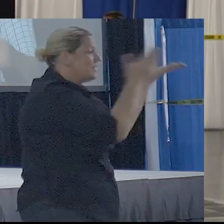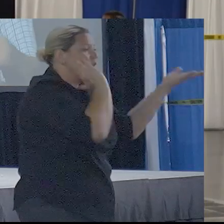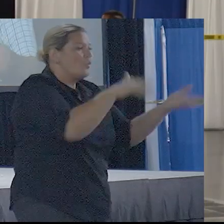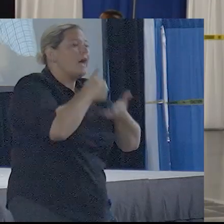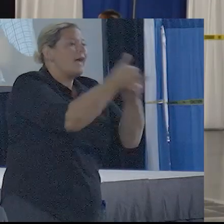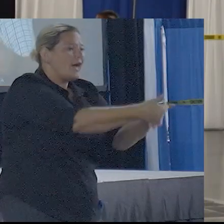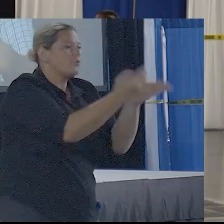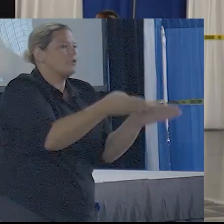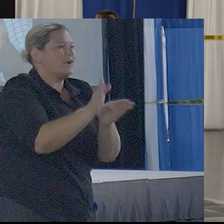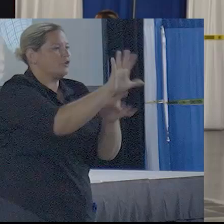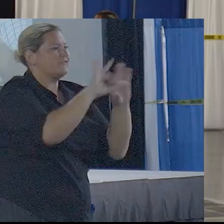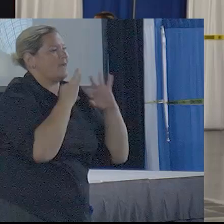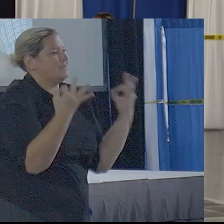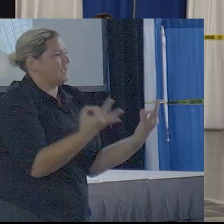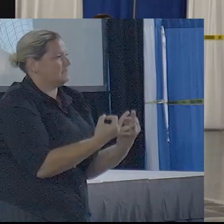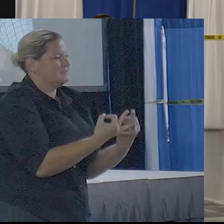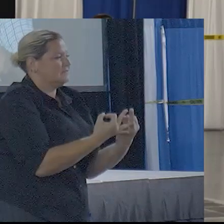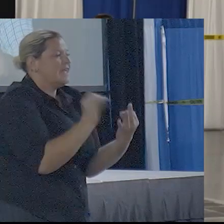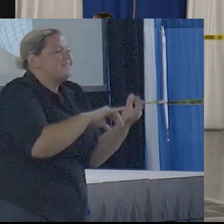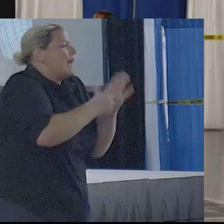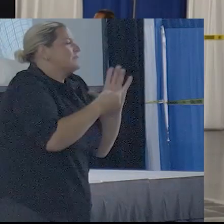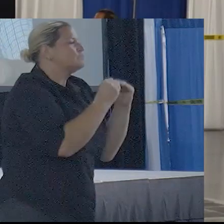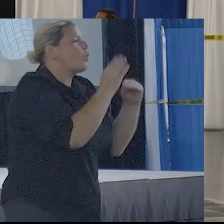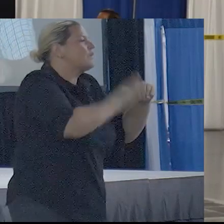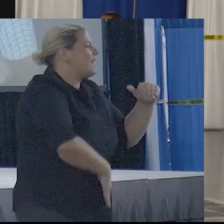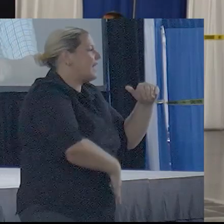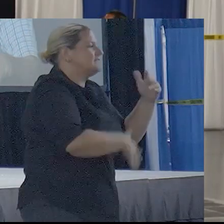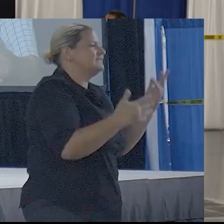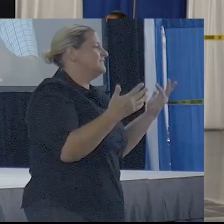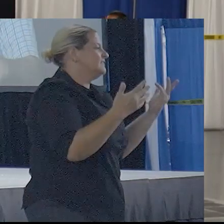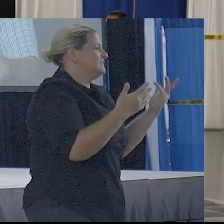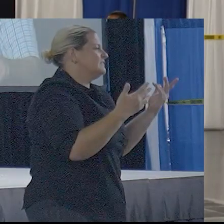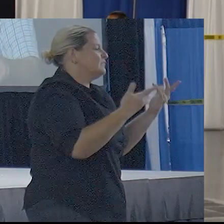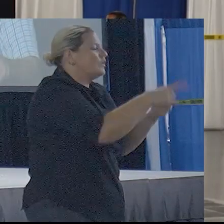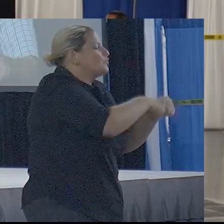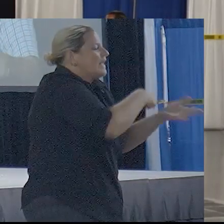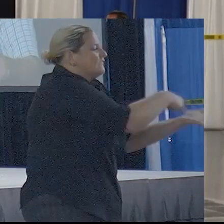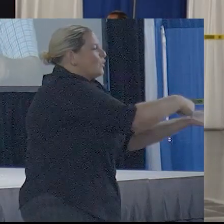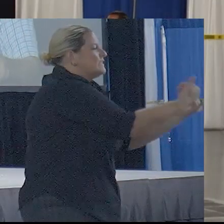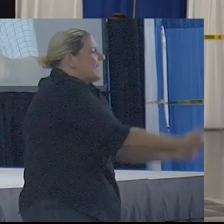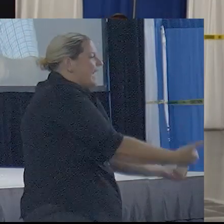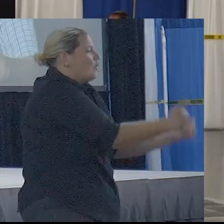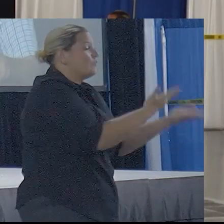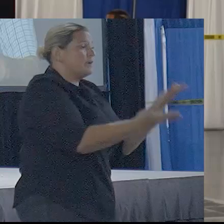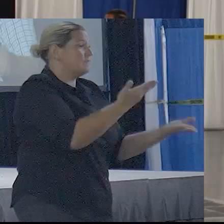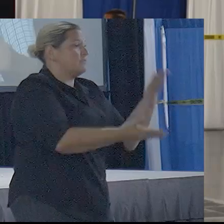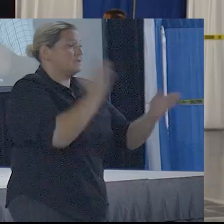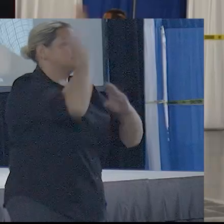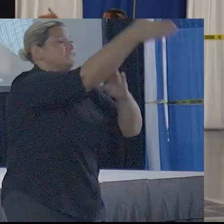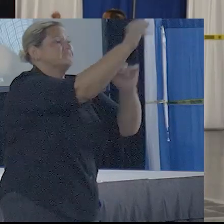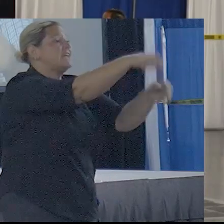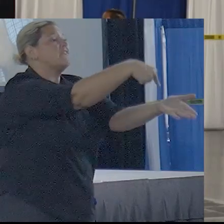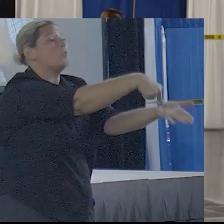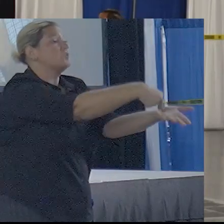than any individual piece of equipment or gear that might be out of your budget right now, but might be something that you can afford in the future. So